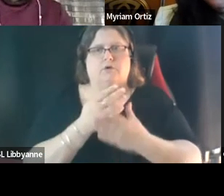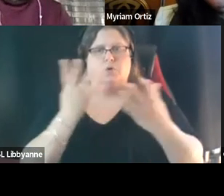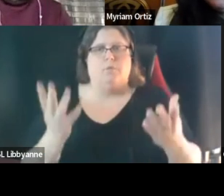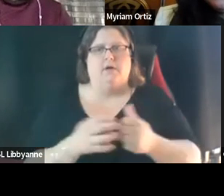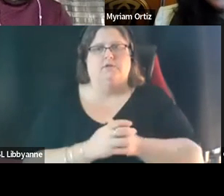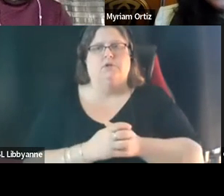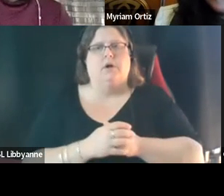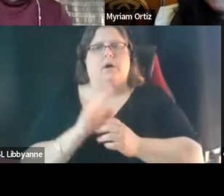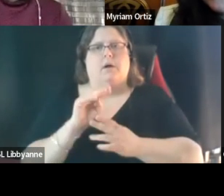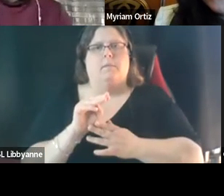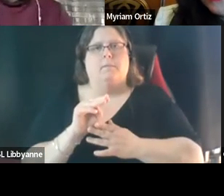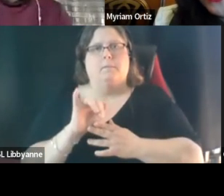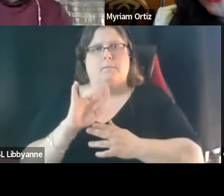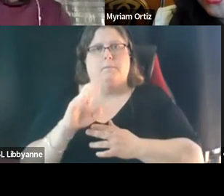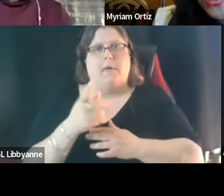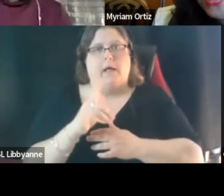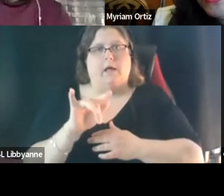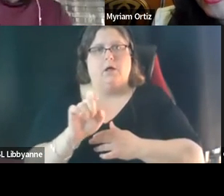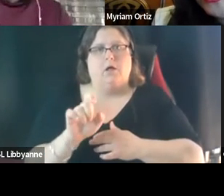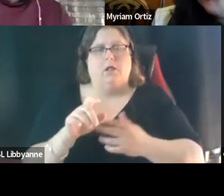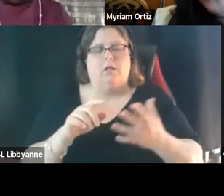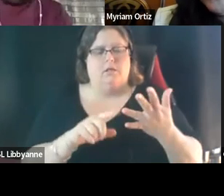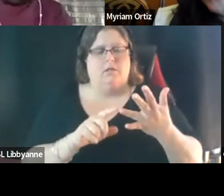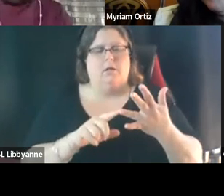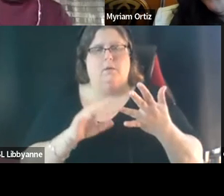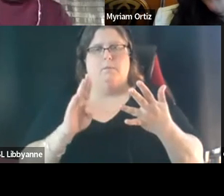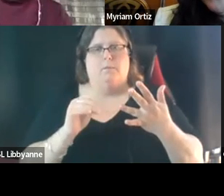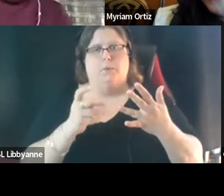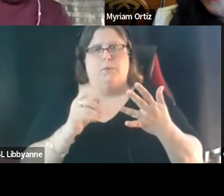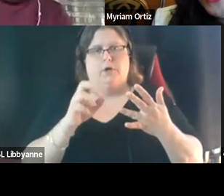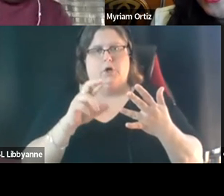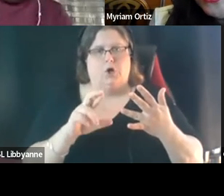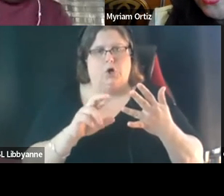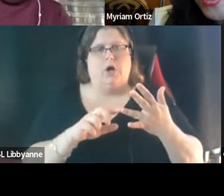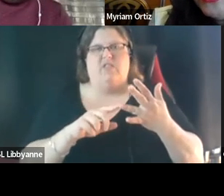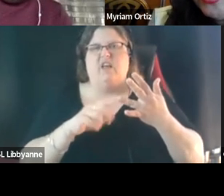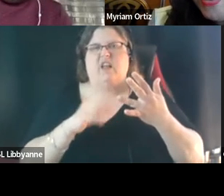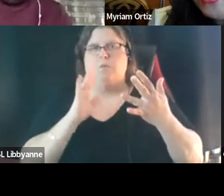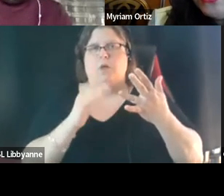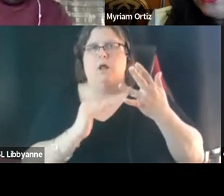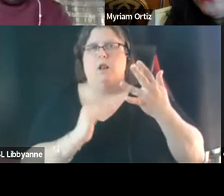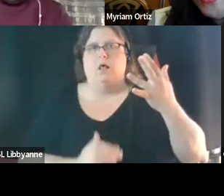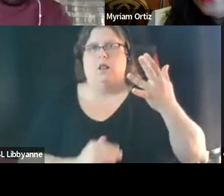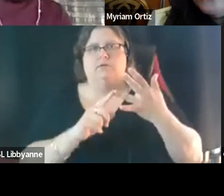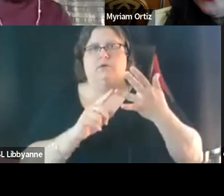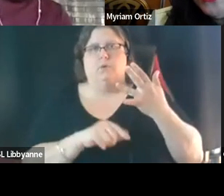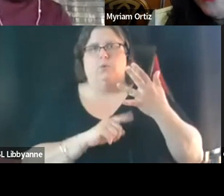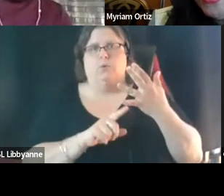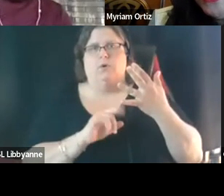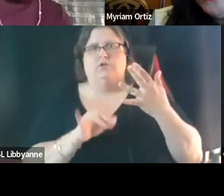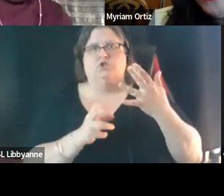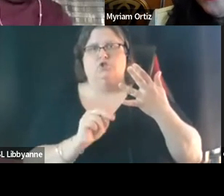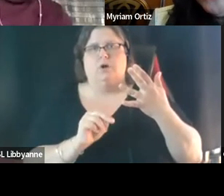Michael Bullier next, and I'll just mention a few more names to be ready. After Michael, we'll have